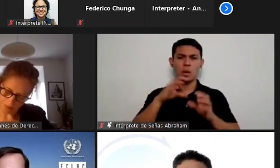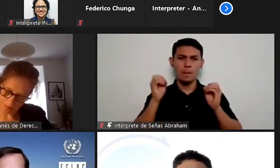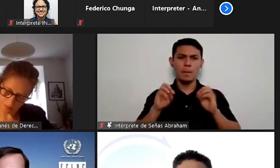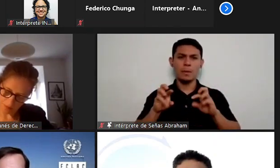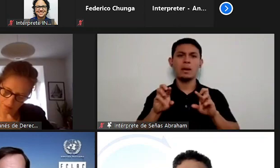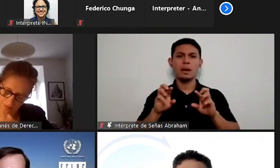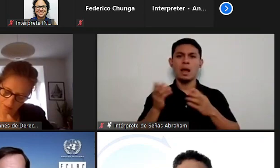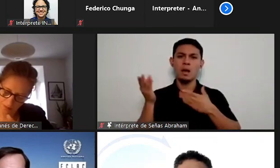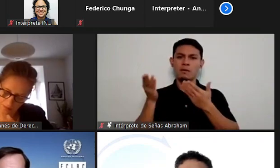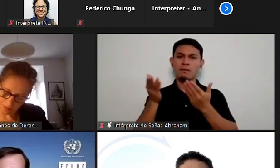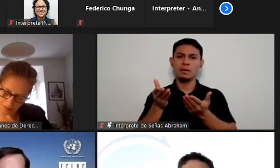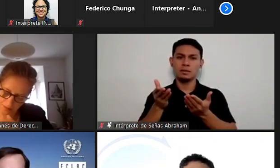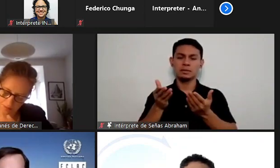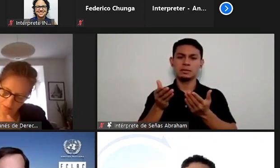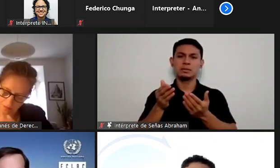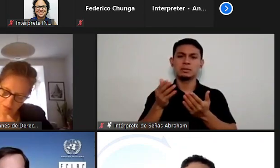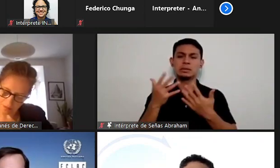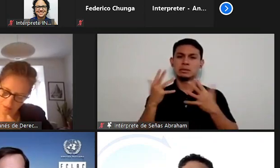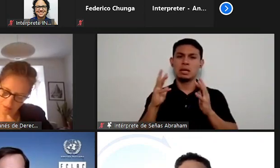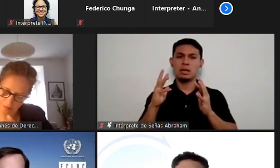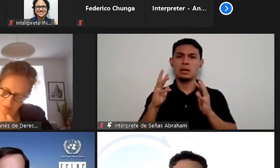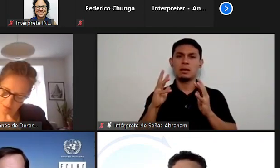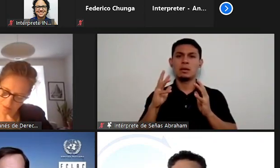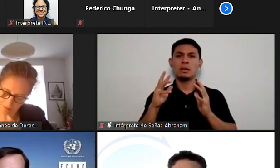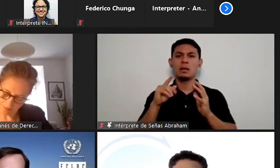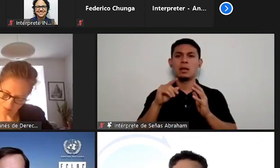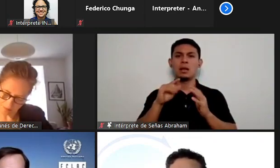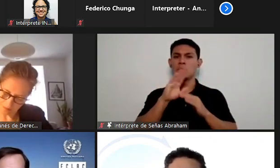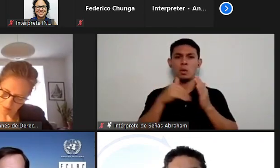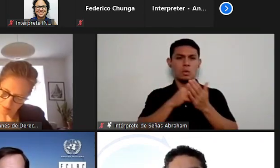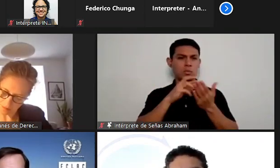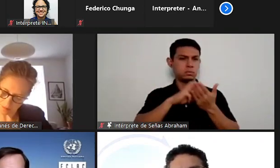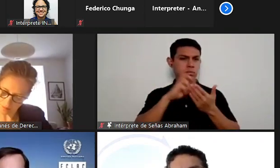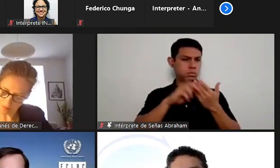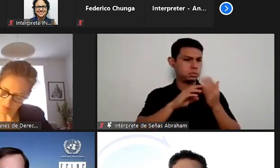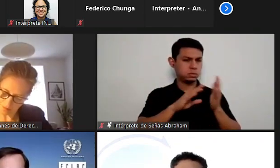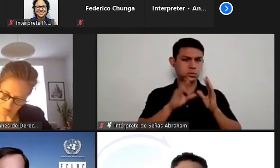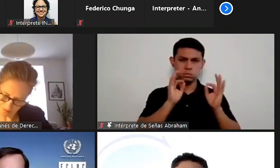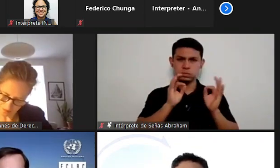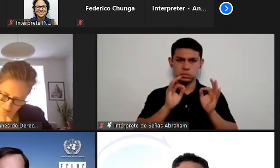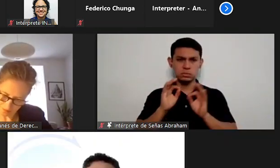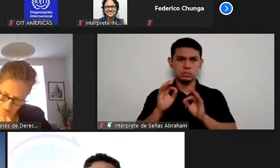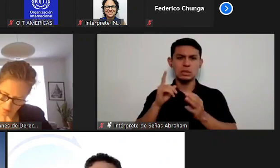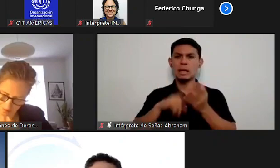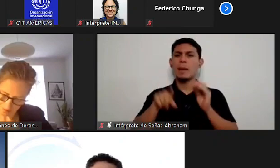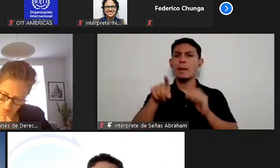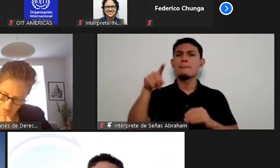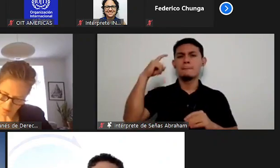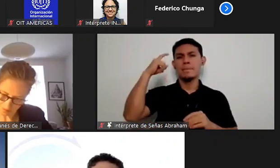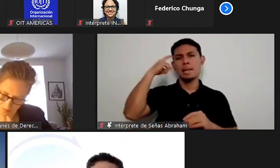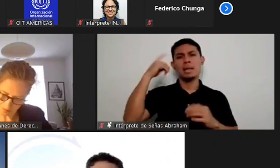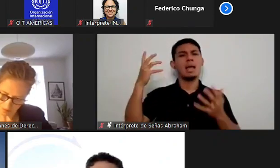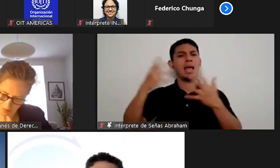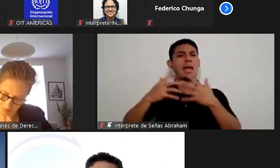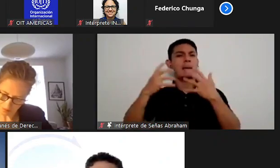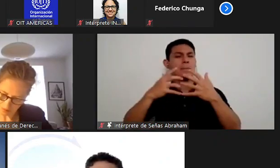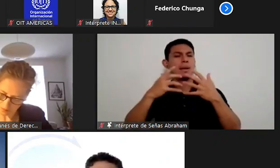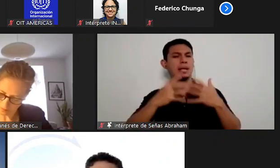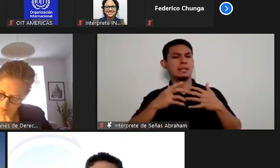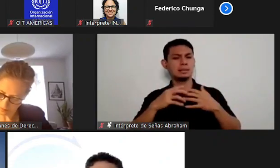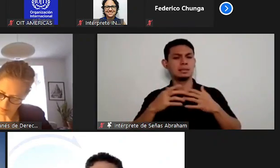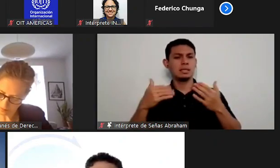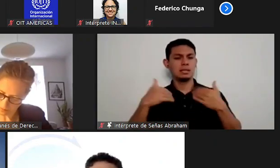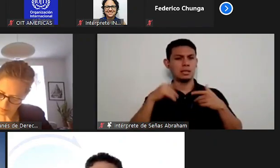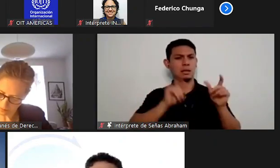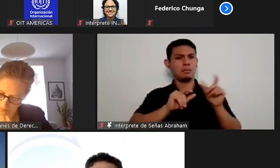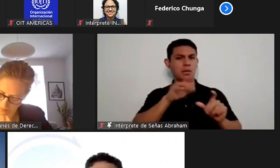sector and the challenges of the sector in terms of concrete actions uh for the gap of what is that